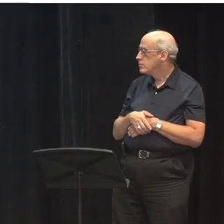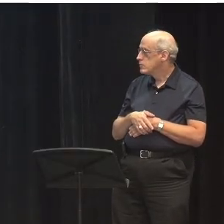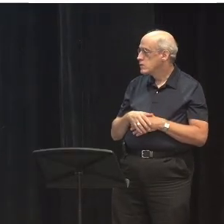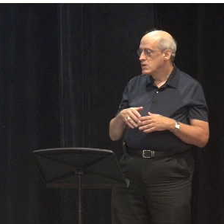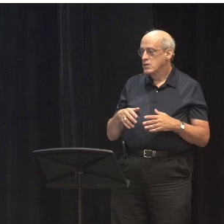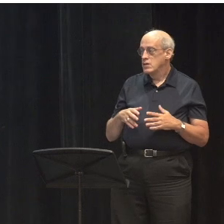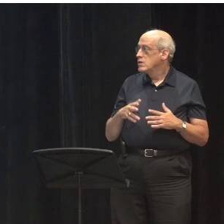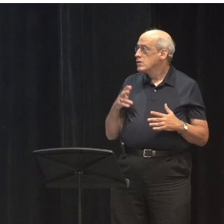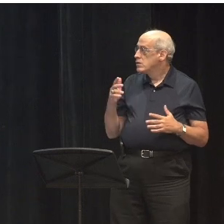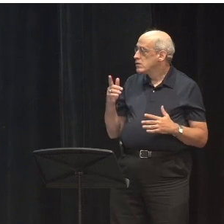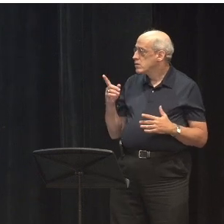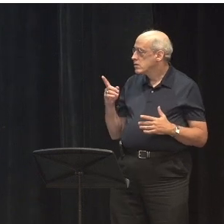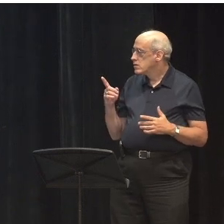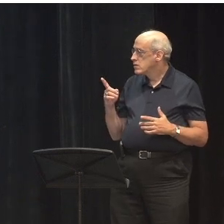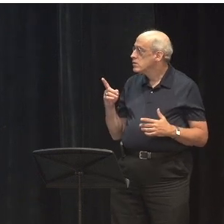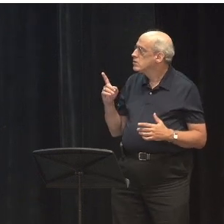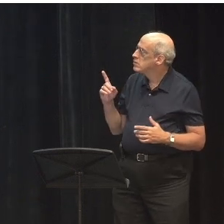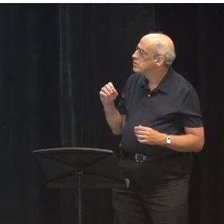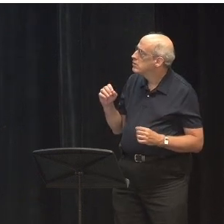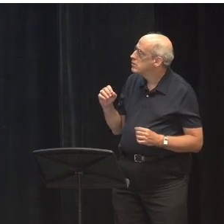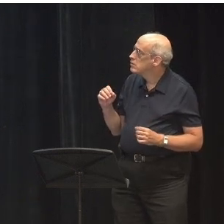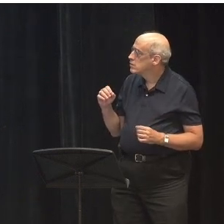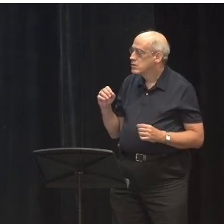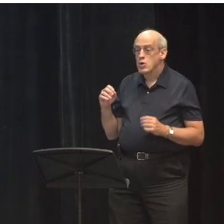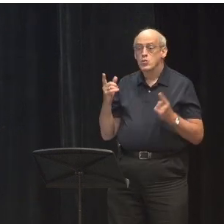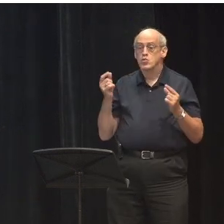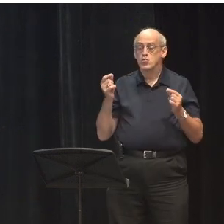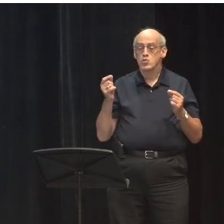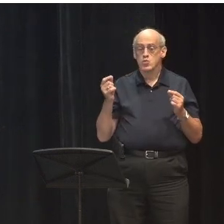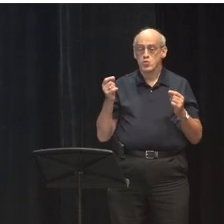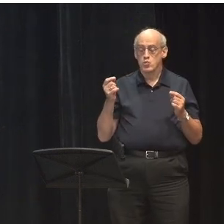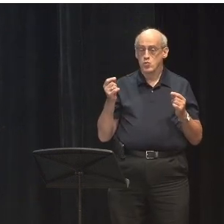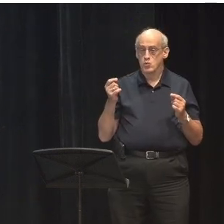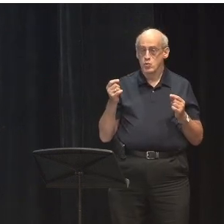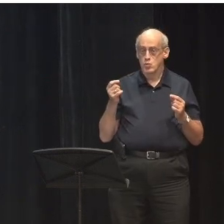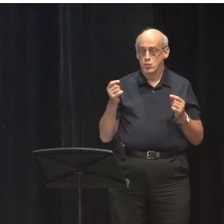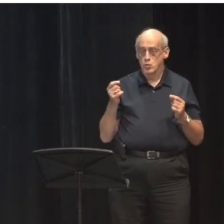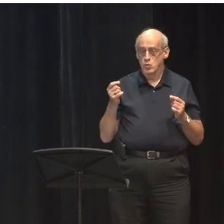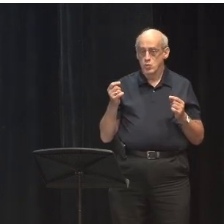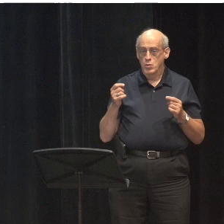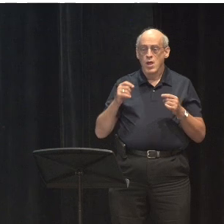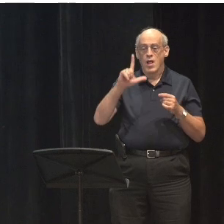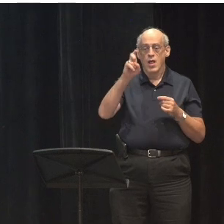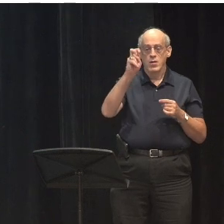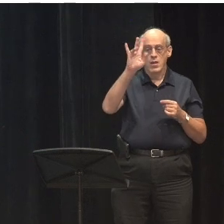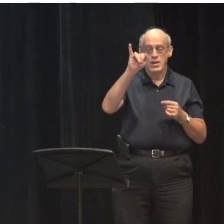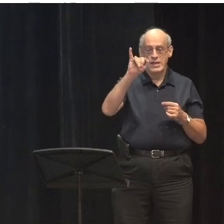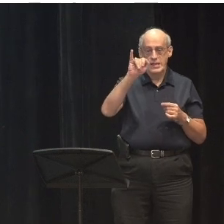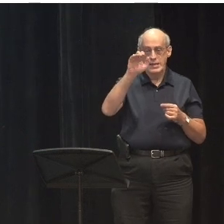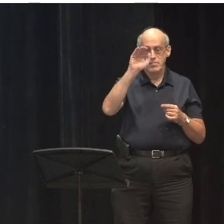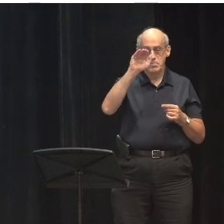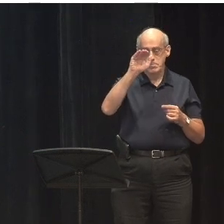Technology is your friend until it's not your friend, right? So we're going to start with